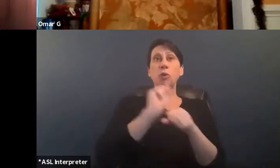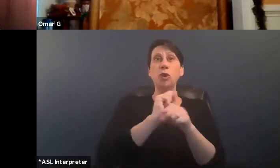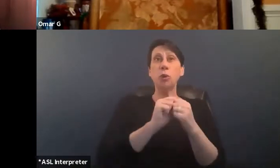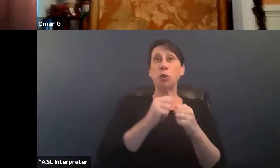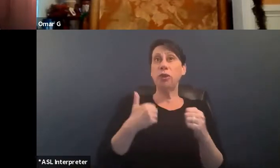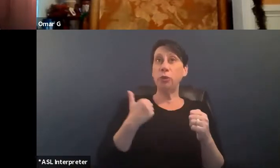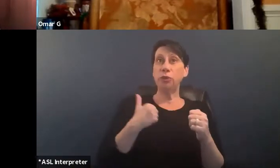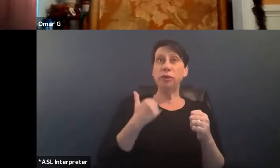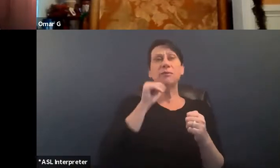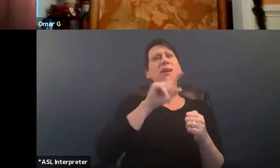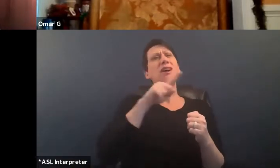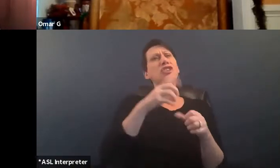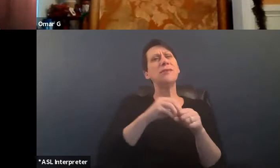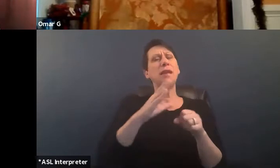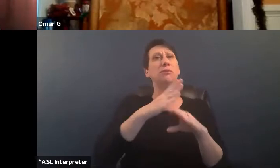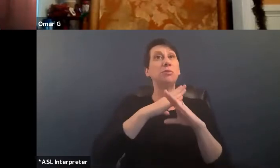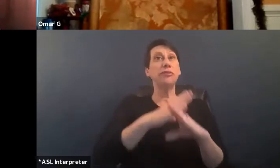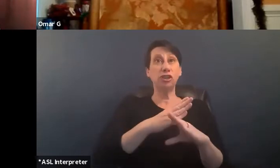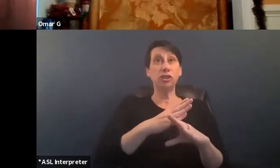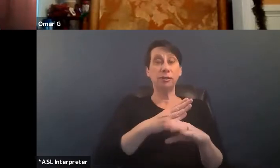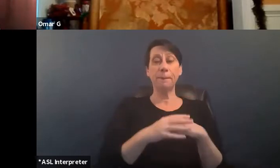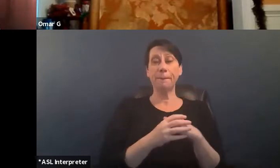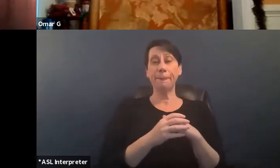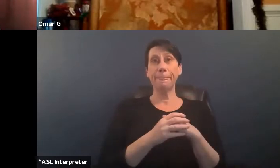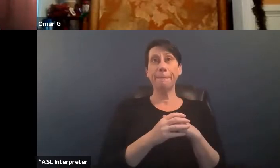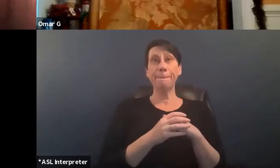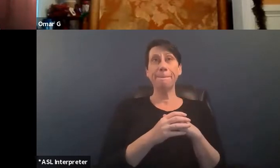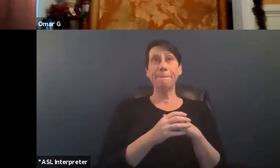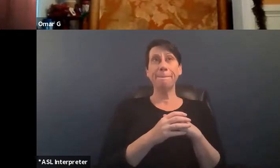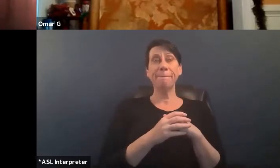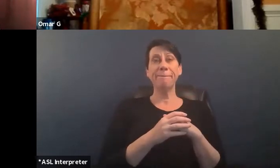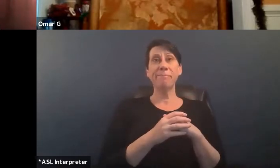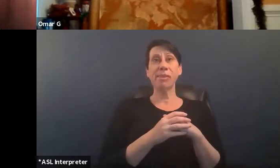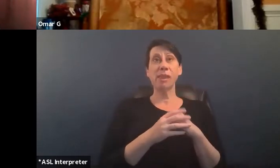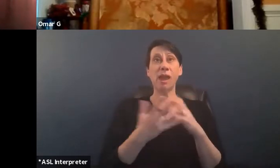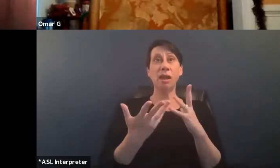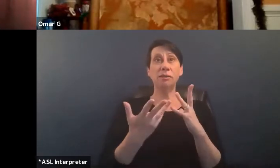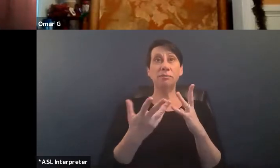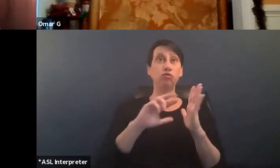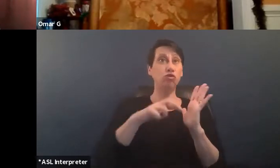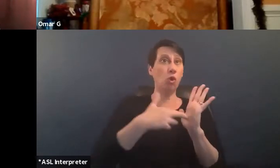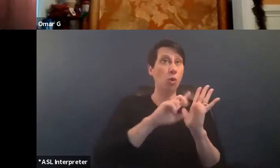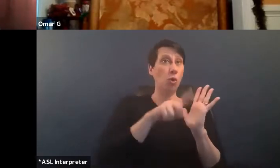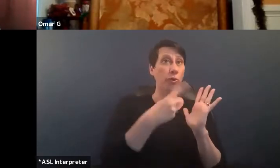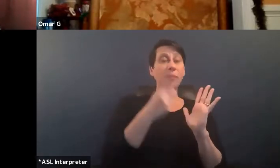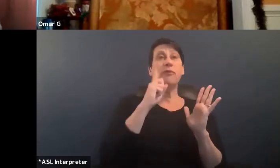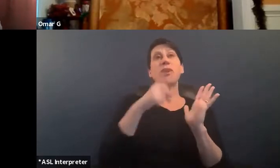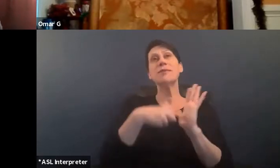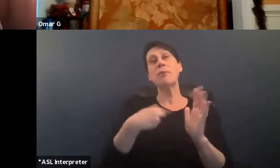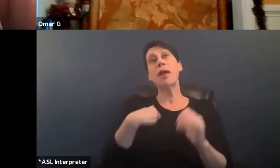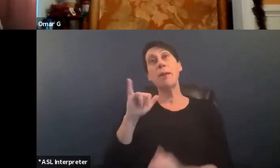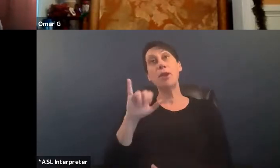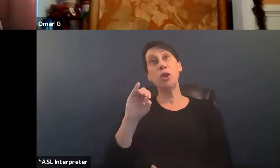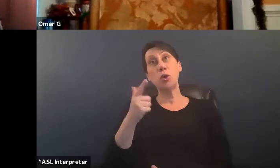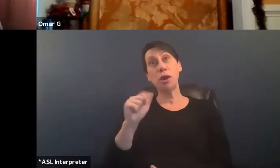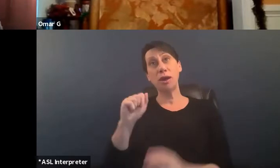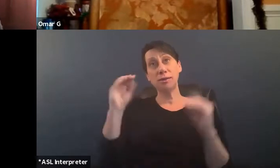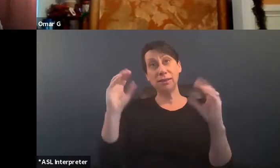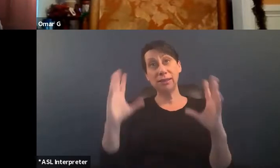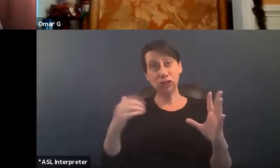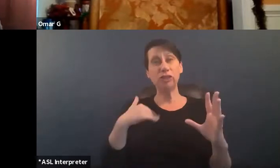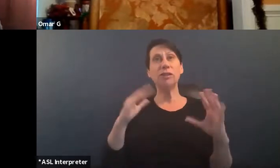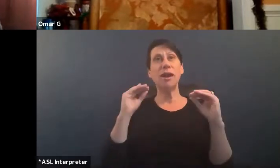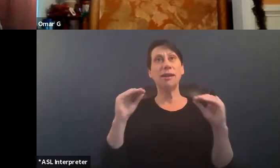a prevention role. For example, I'm a yoga teacher, so I teach trauma-informed